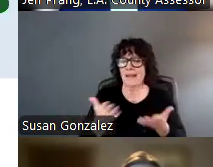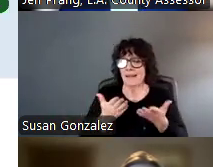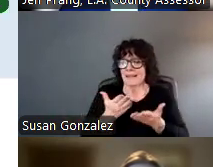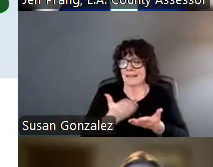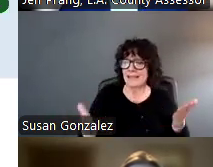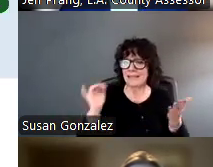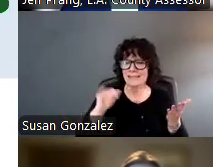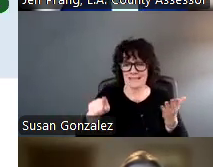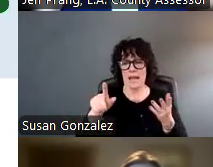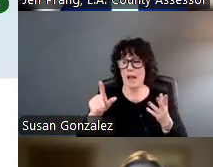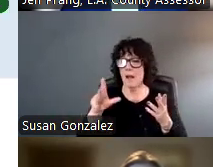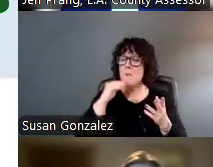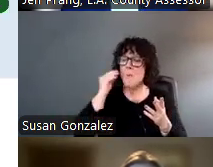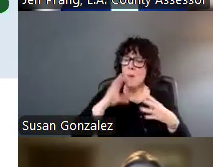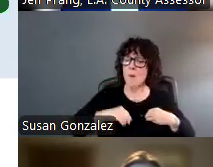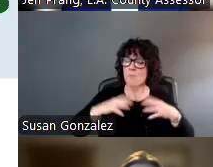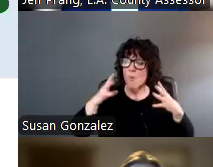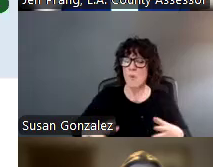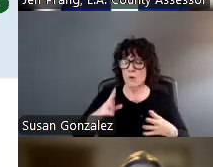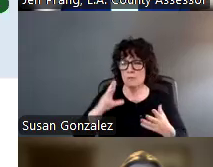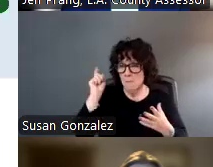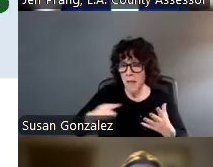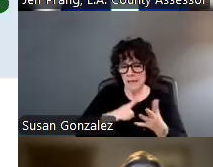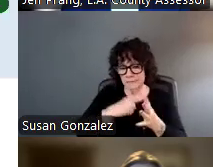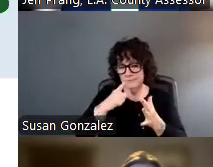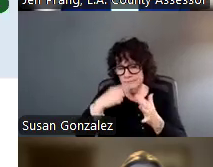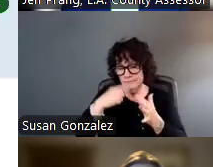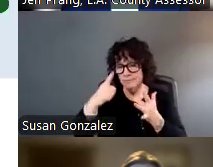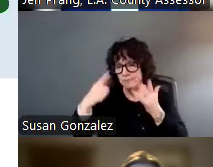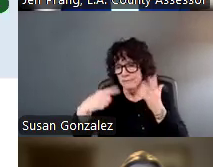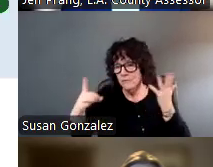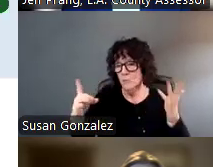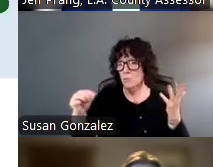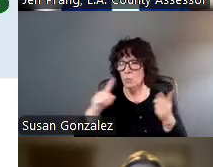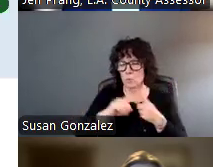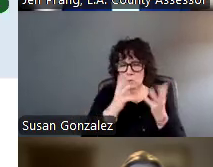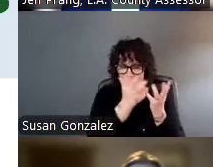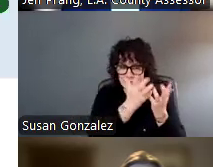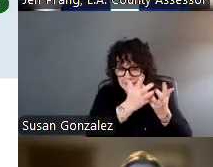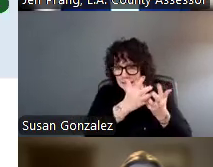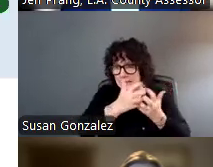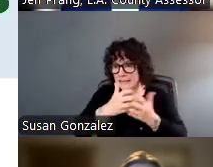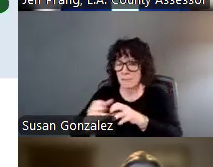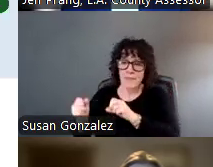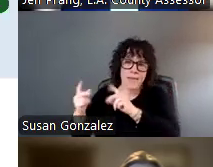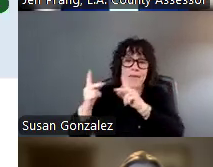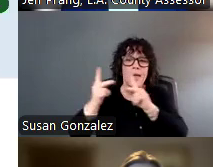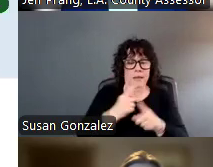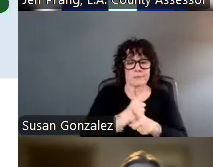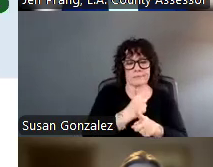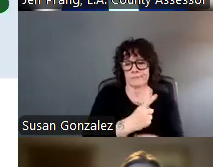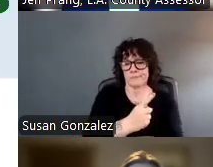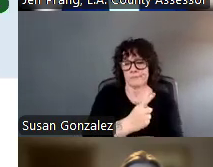put things back in order. It can be very complicated. There's a lot of different moving parts and a lot of different departments that do